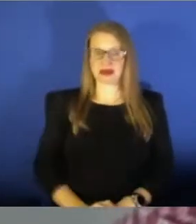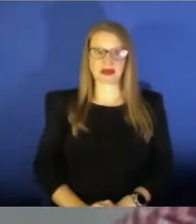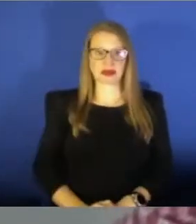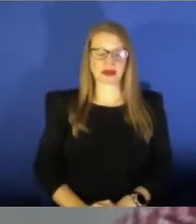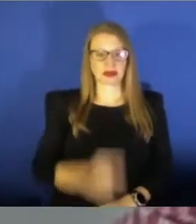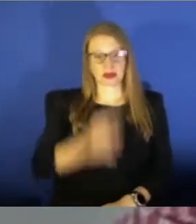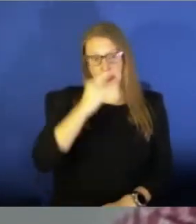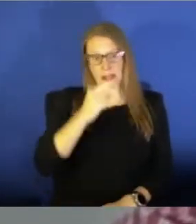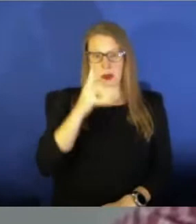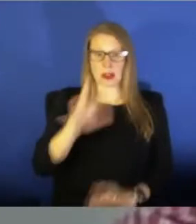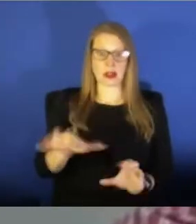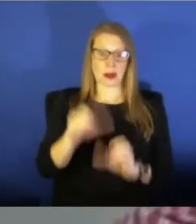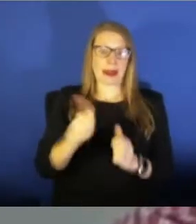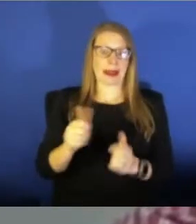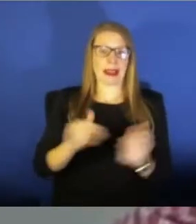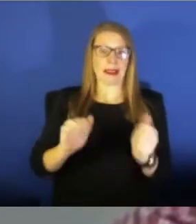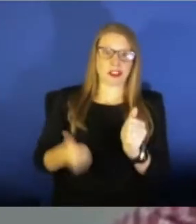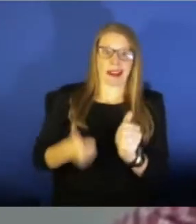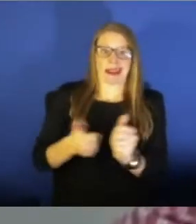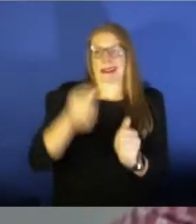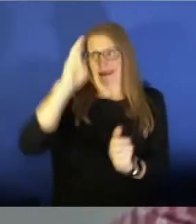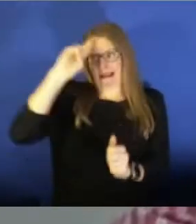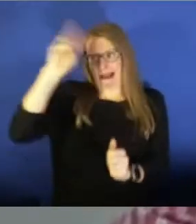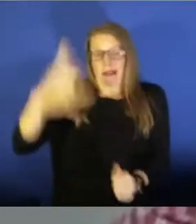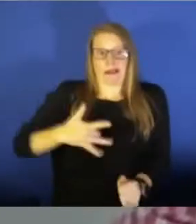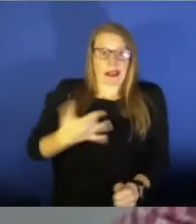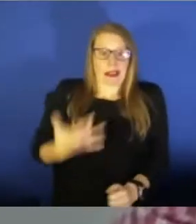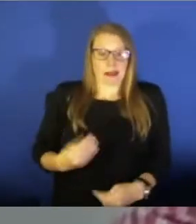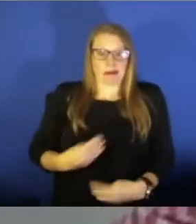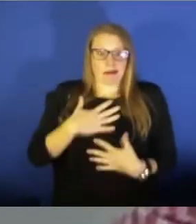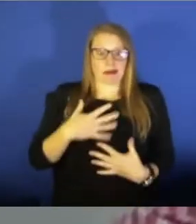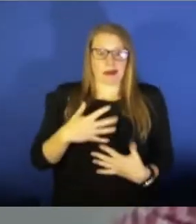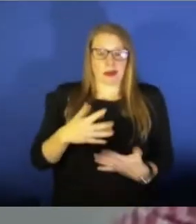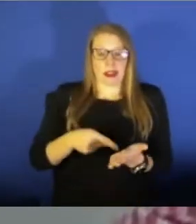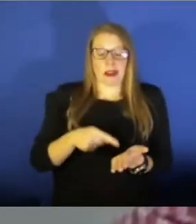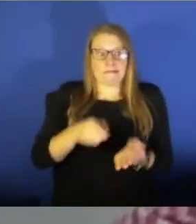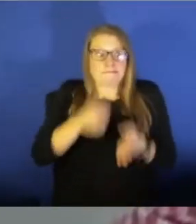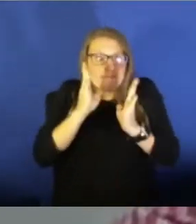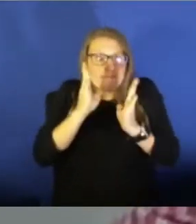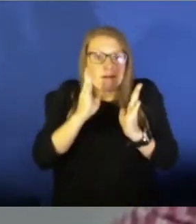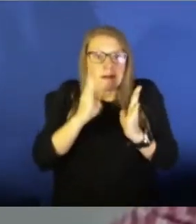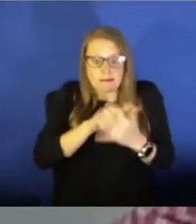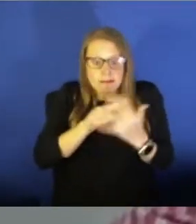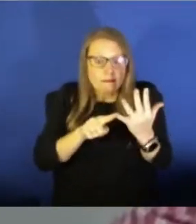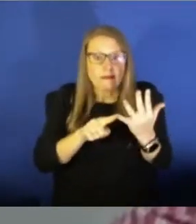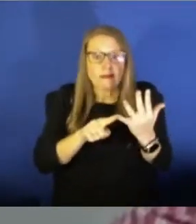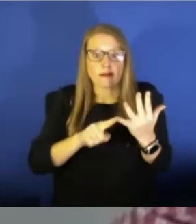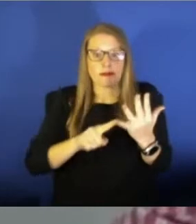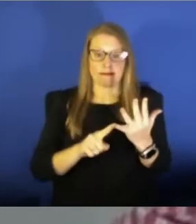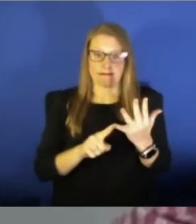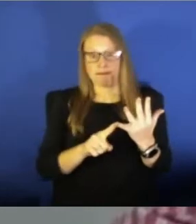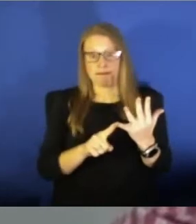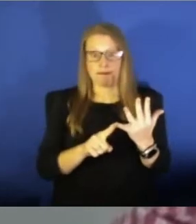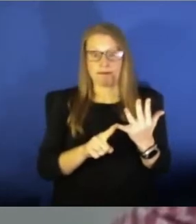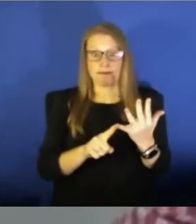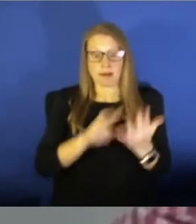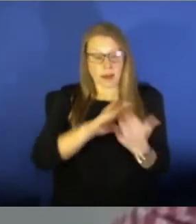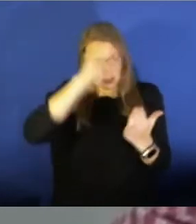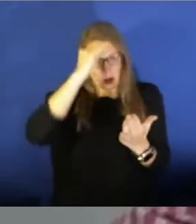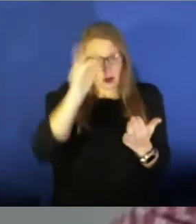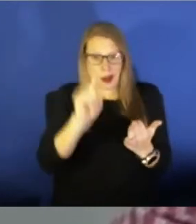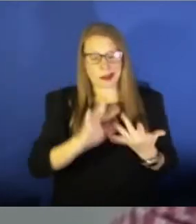Sheriff Blackwell, about what types of over-the-counter products are kids into now? Is it the same old, same old? What's